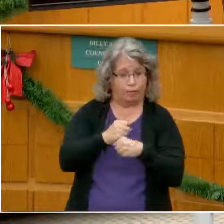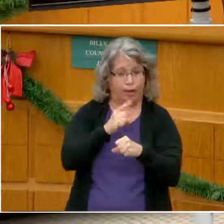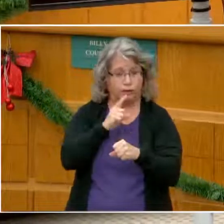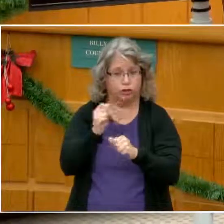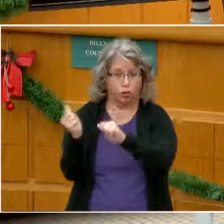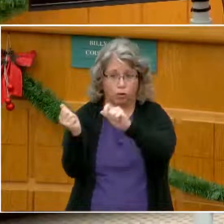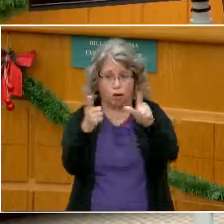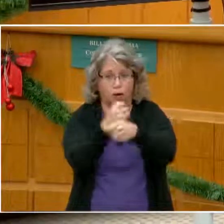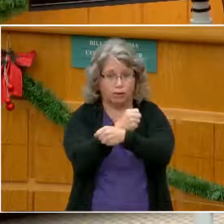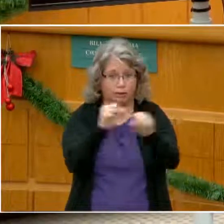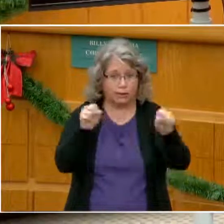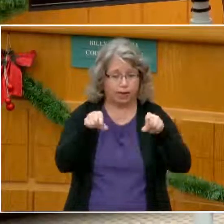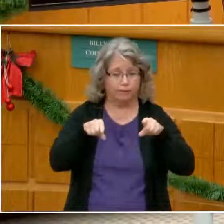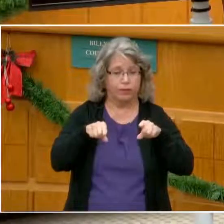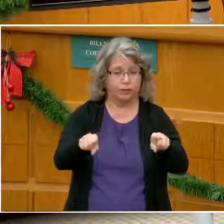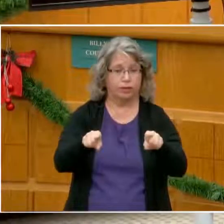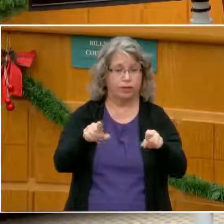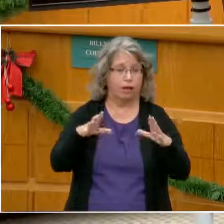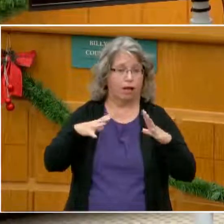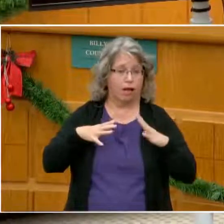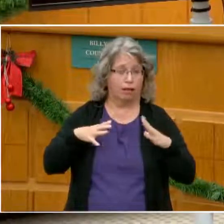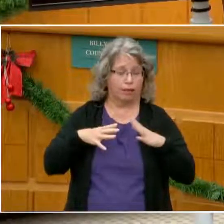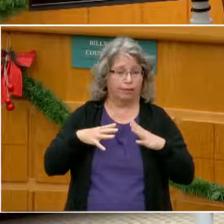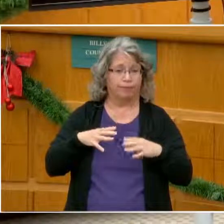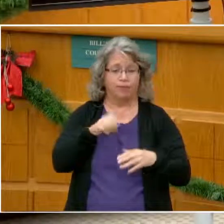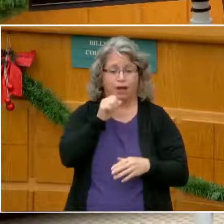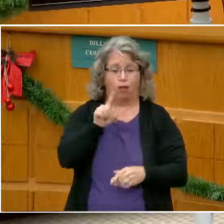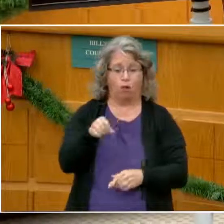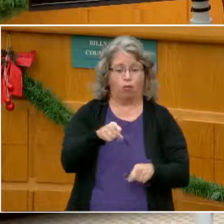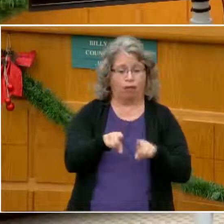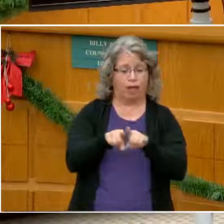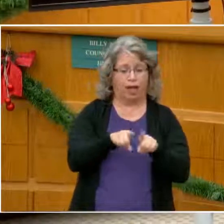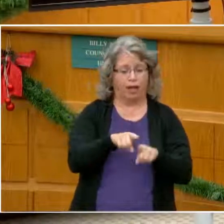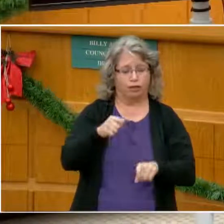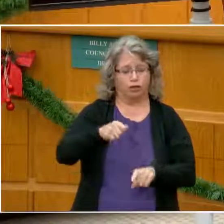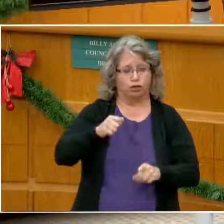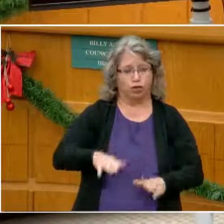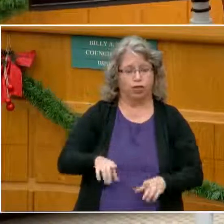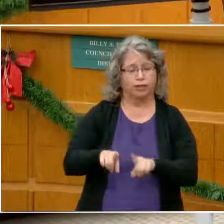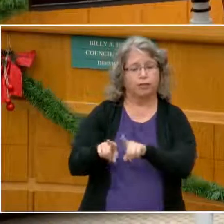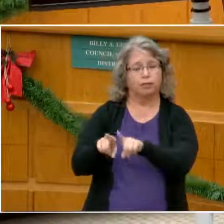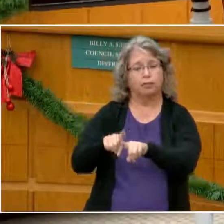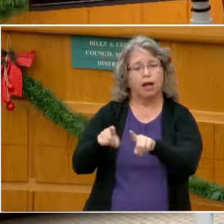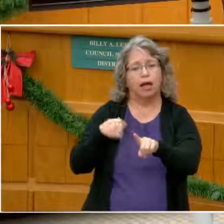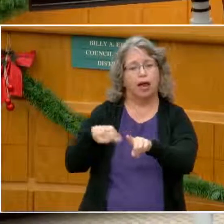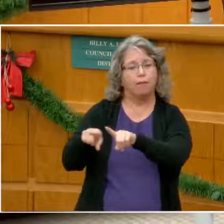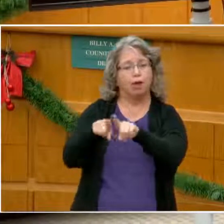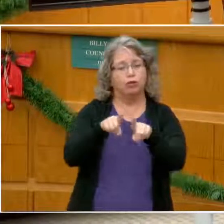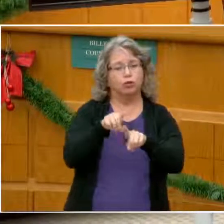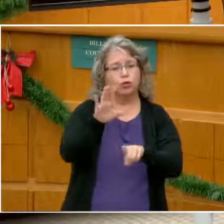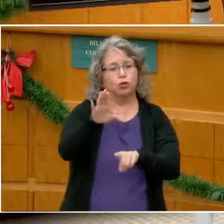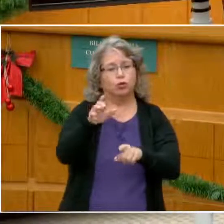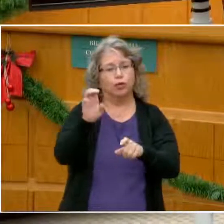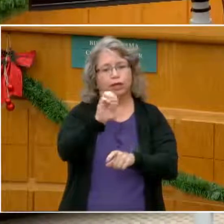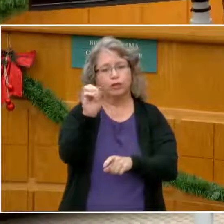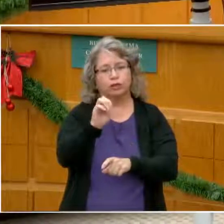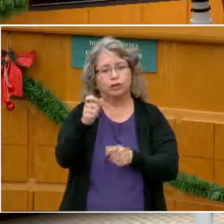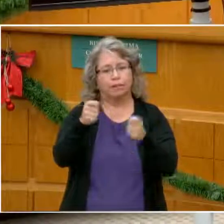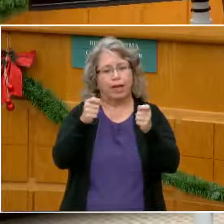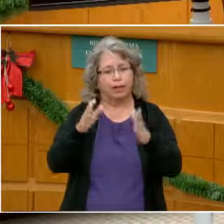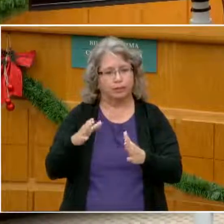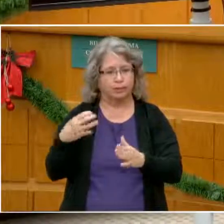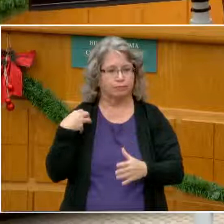Judge, but I'm doing this in my capacity as our emergency management official. And again, I go back to the beginning of 20,